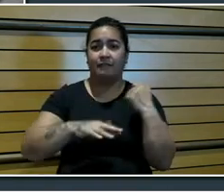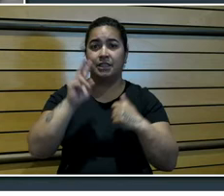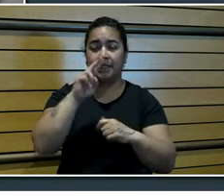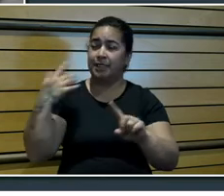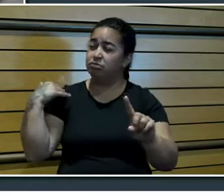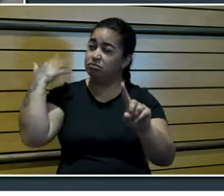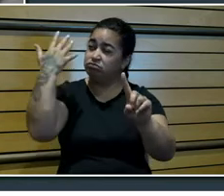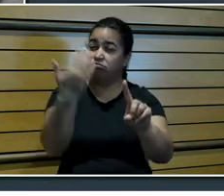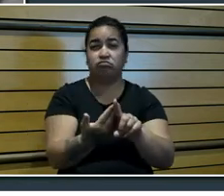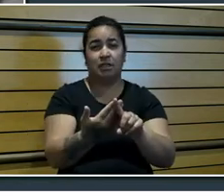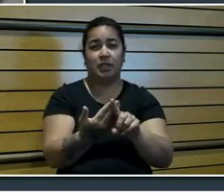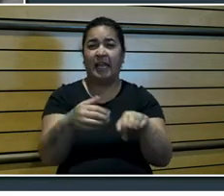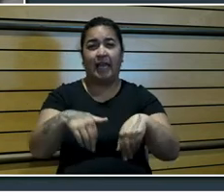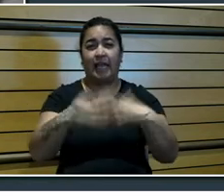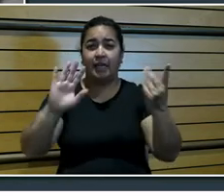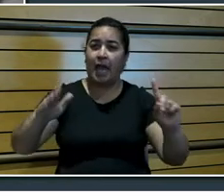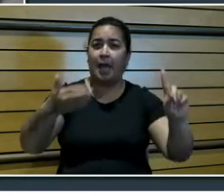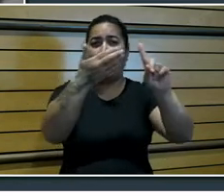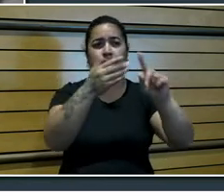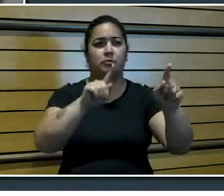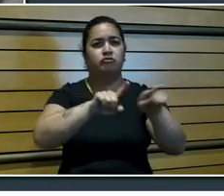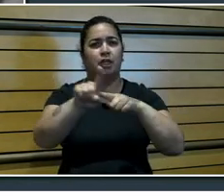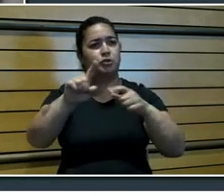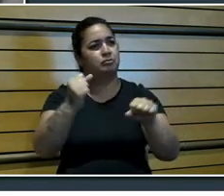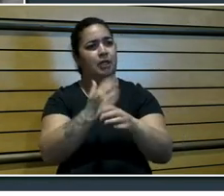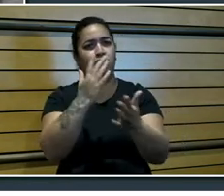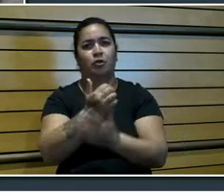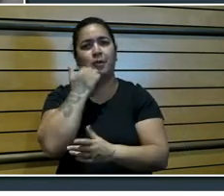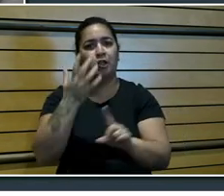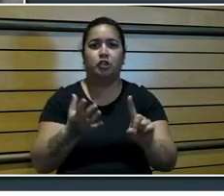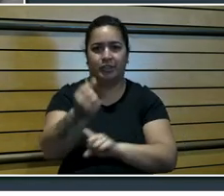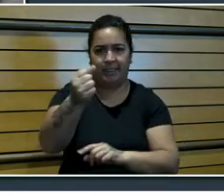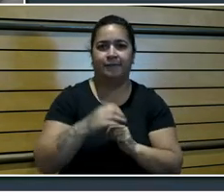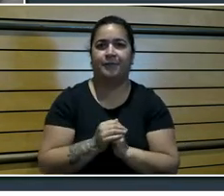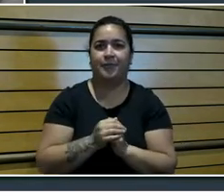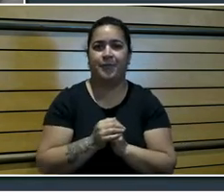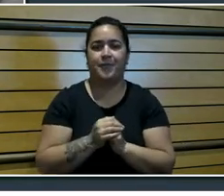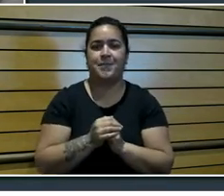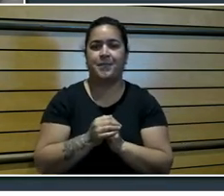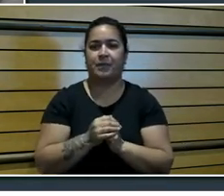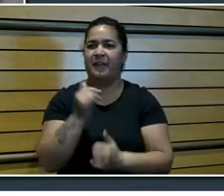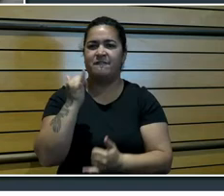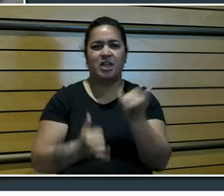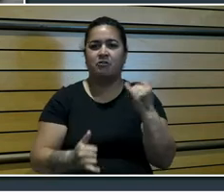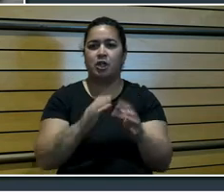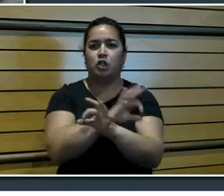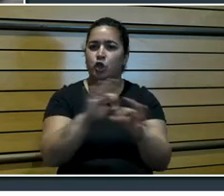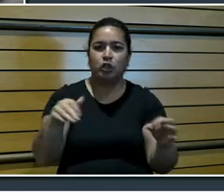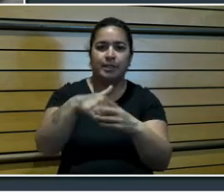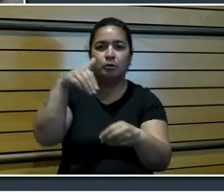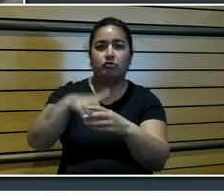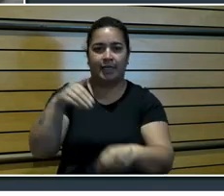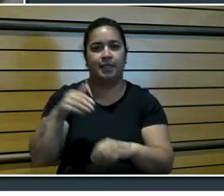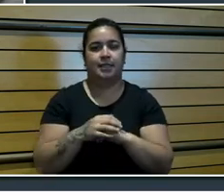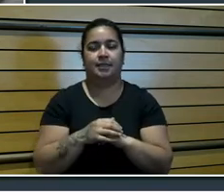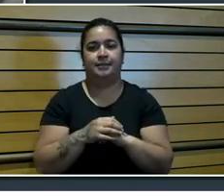aspirations. To a purist, it might seem anti-democratic, one person, one vote. But it's just as